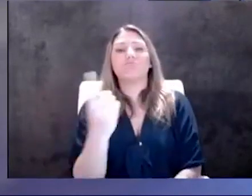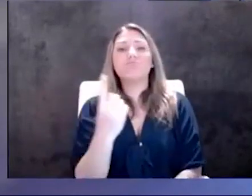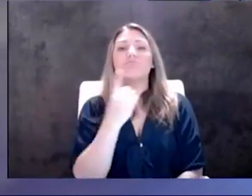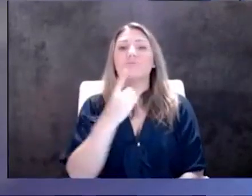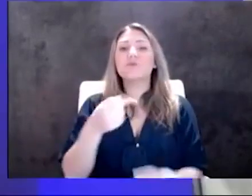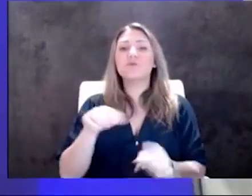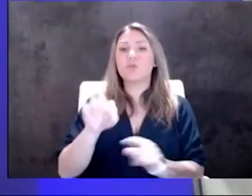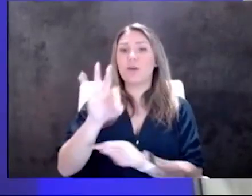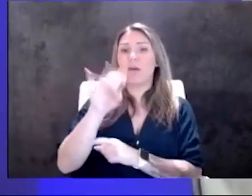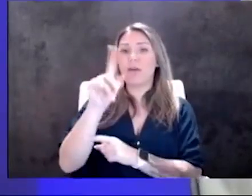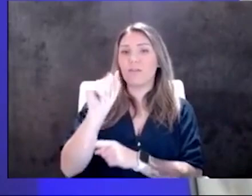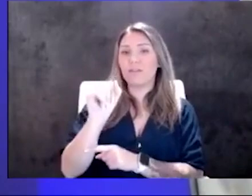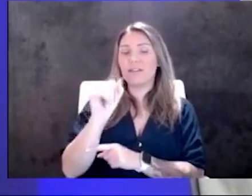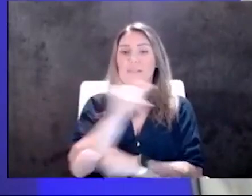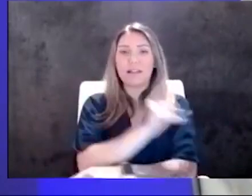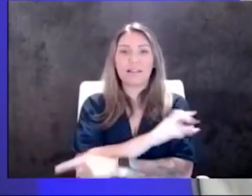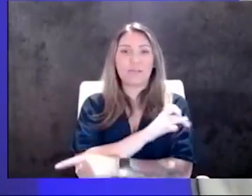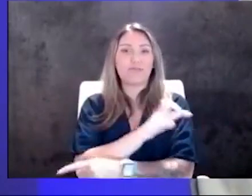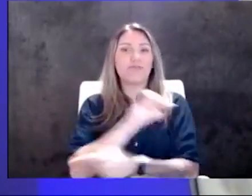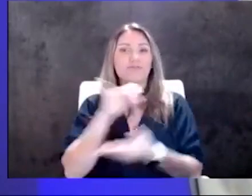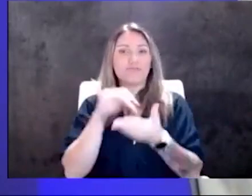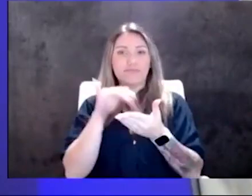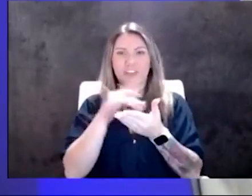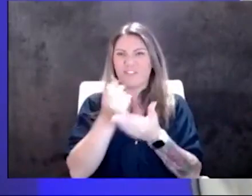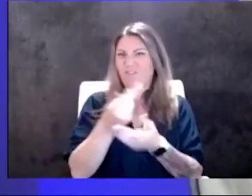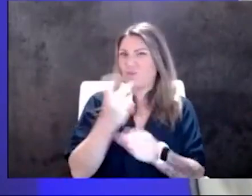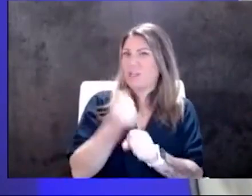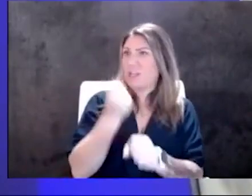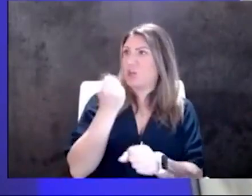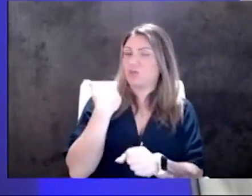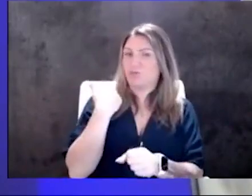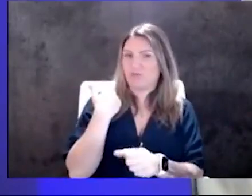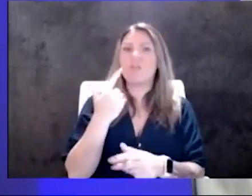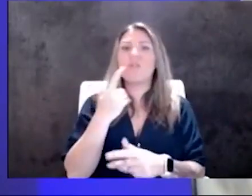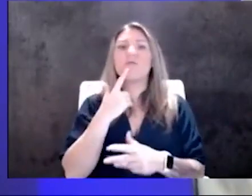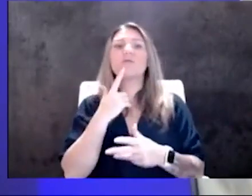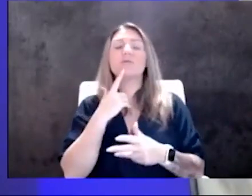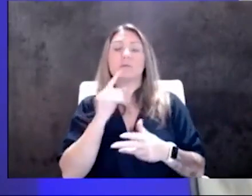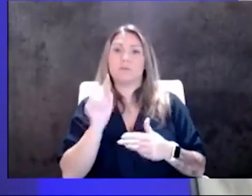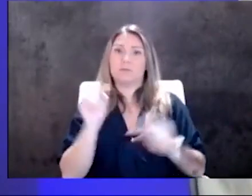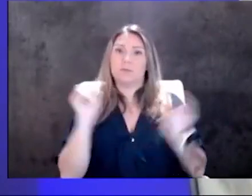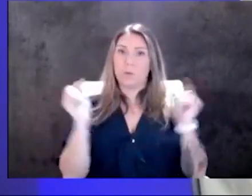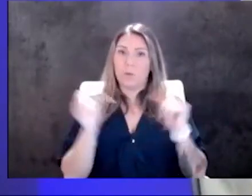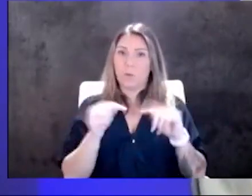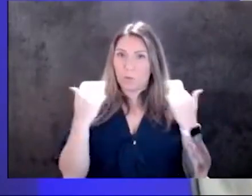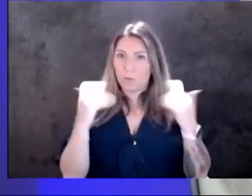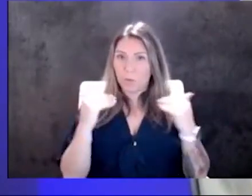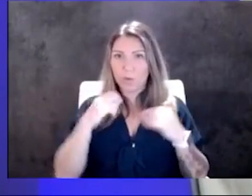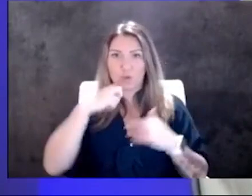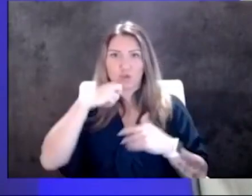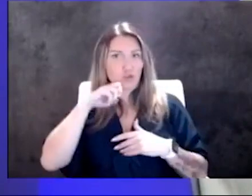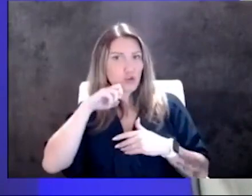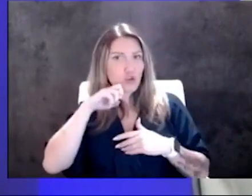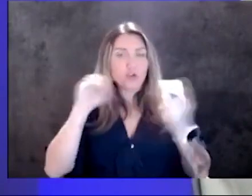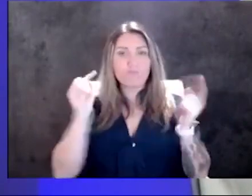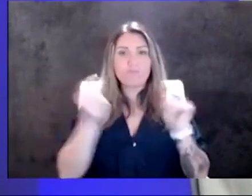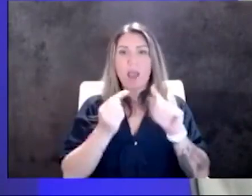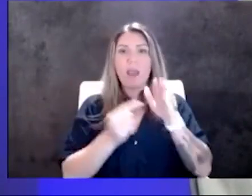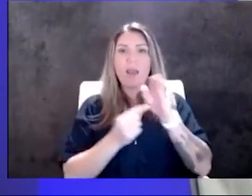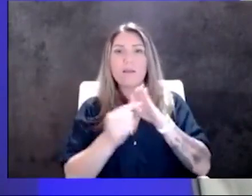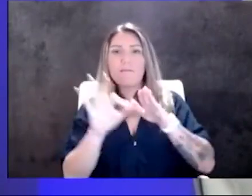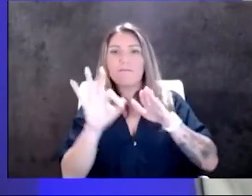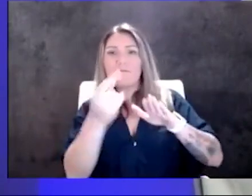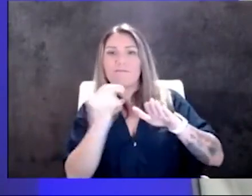years ago. As he mentioned on the story, he was having pretty severe neuropathic pain or nerve pain in his feet from his diabetes. So he reached out to us to see if